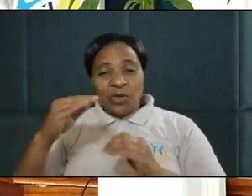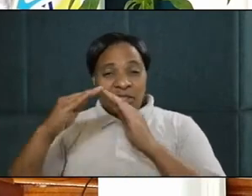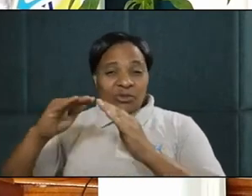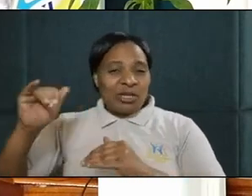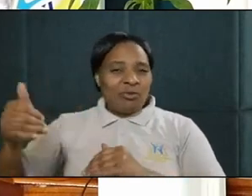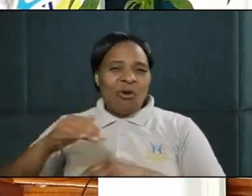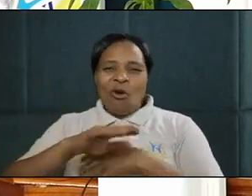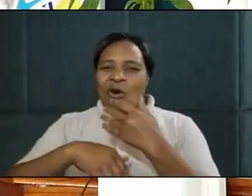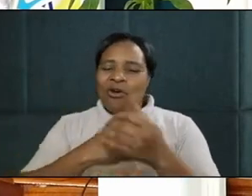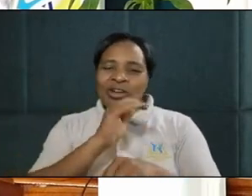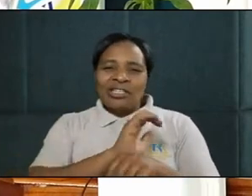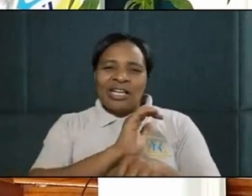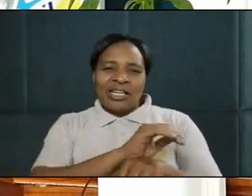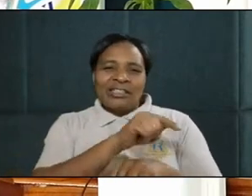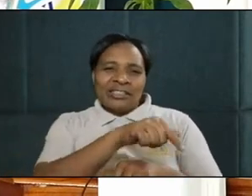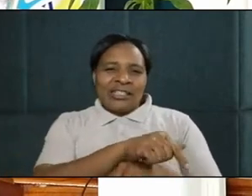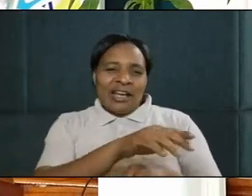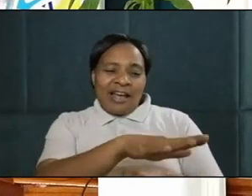entire church at